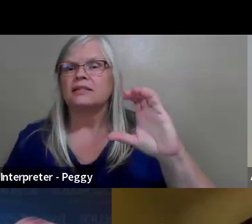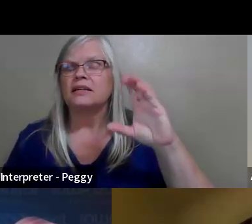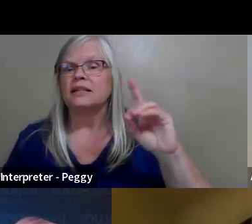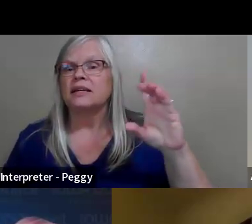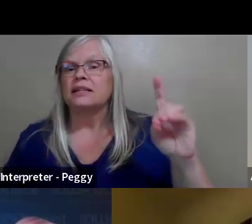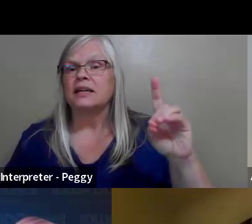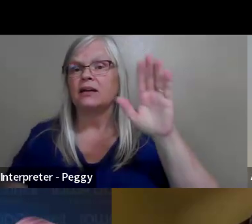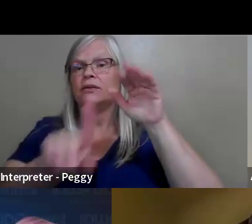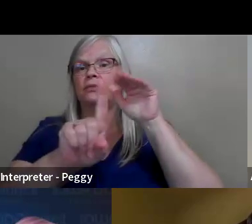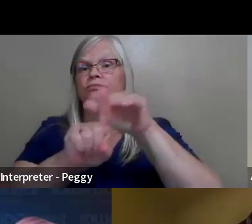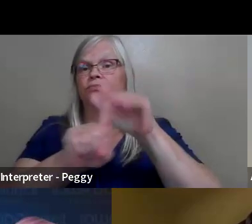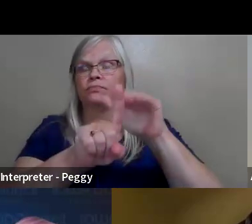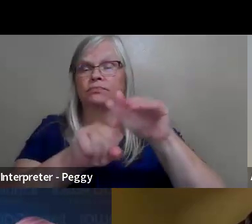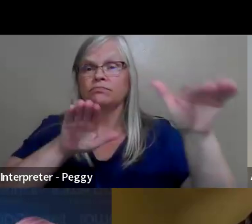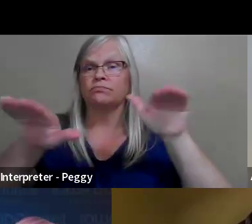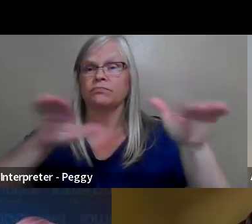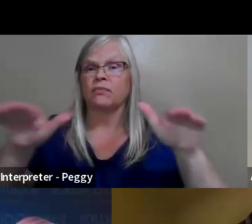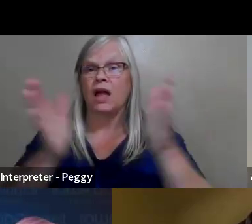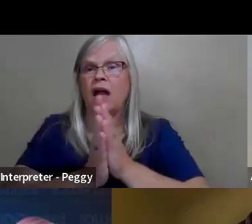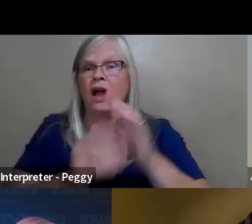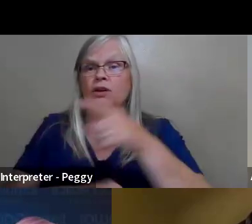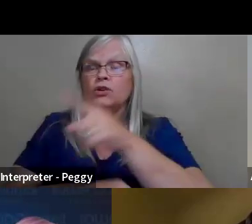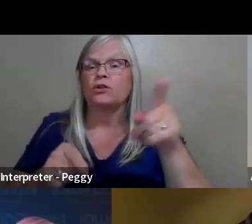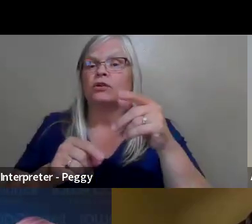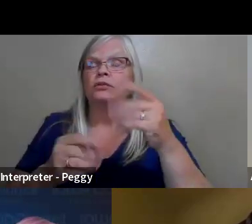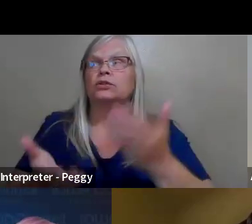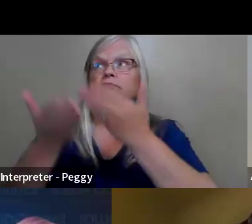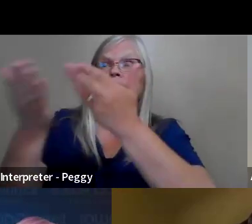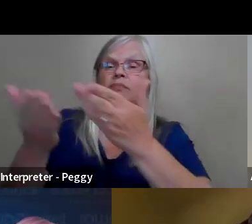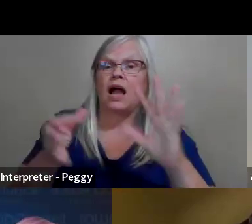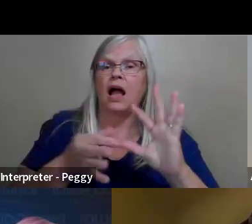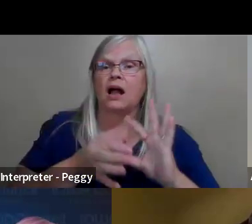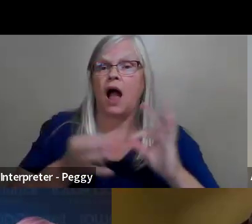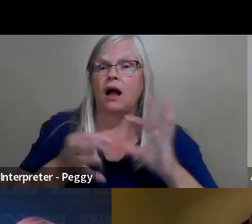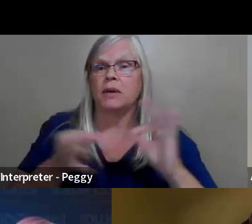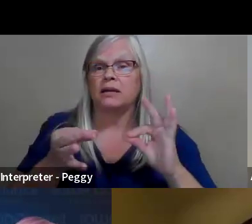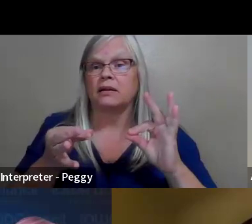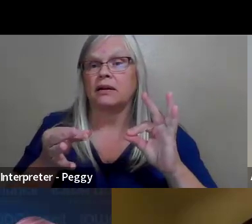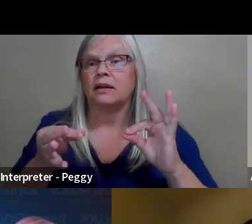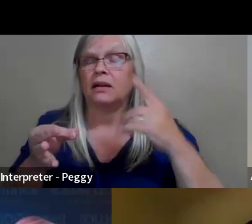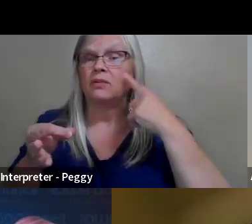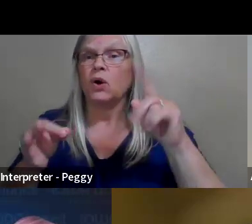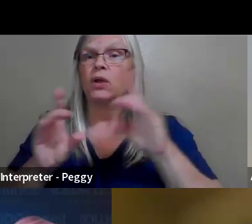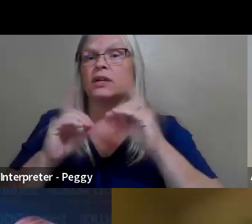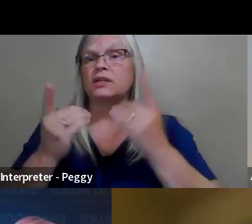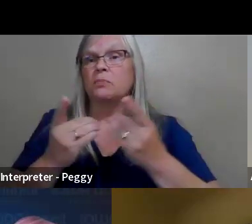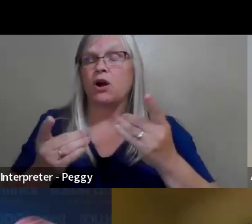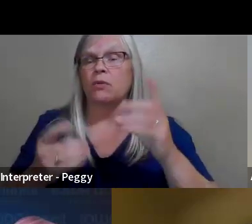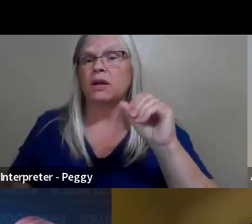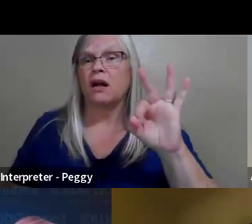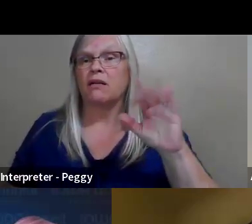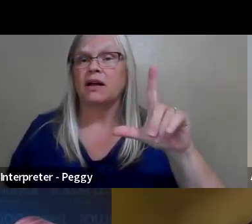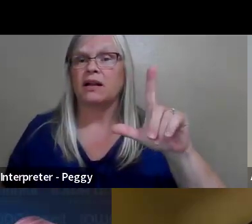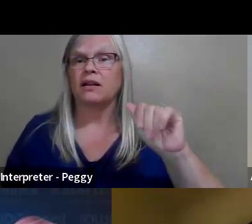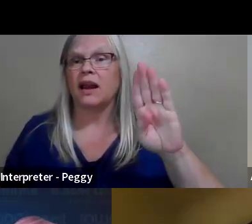action alert to ask all of you to submit a comment to, I think it was the Department of Labor. Yeah,